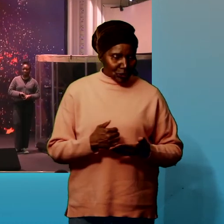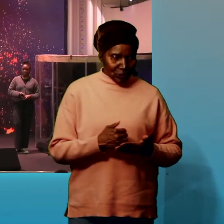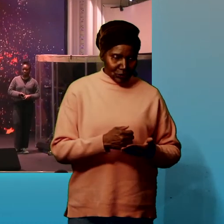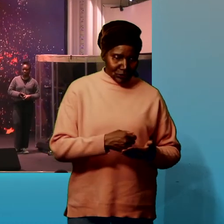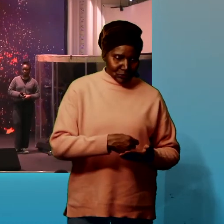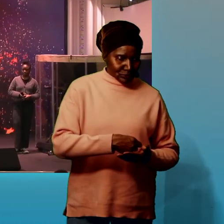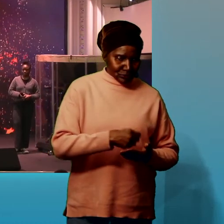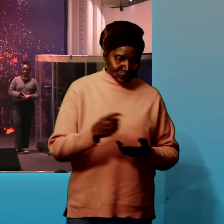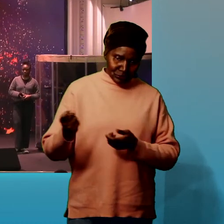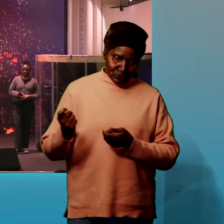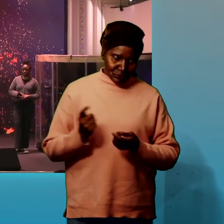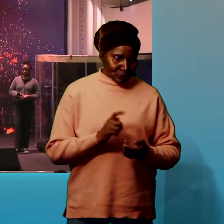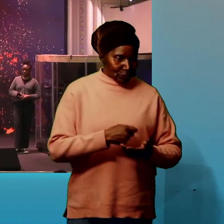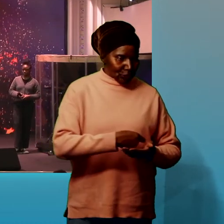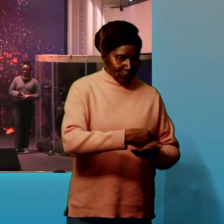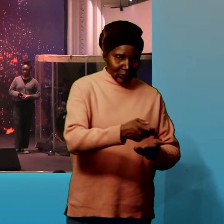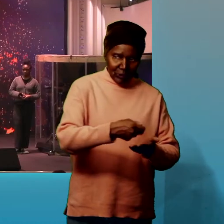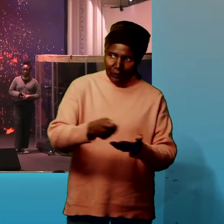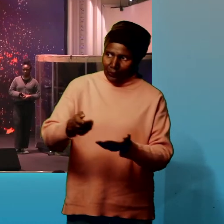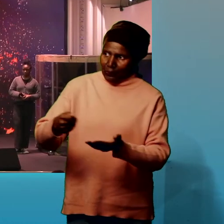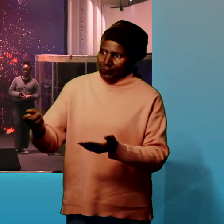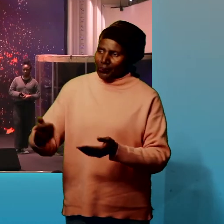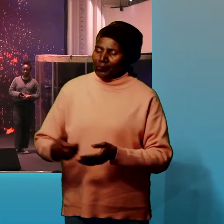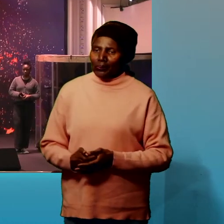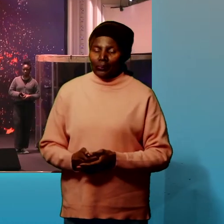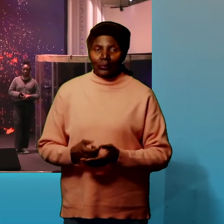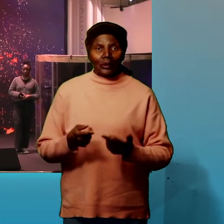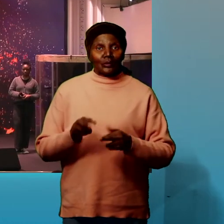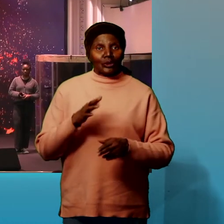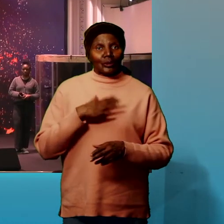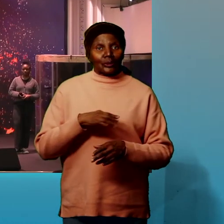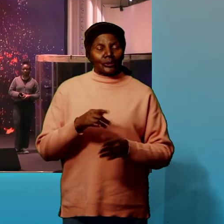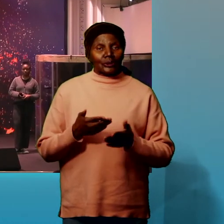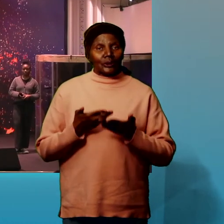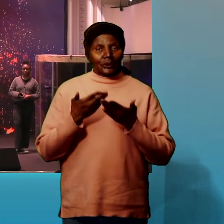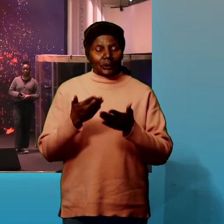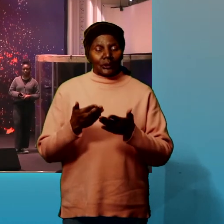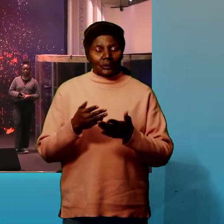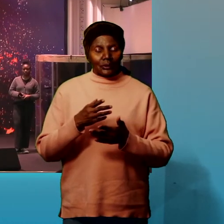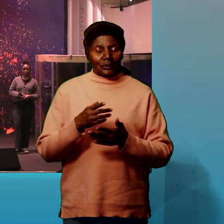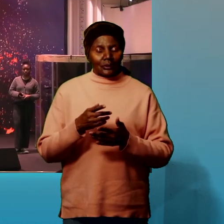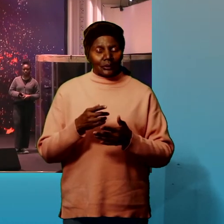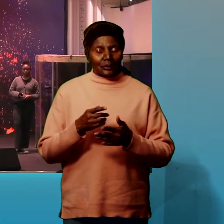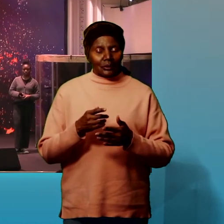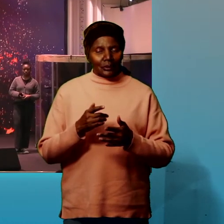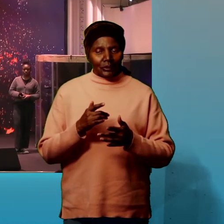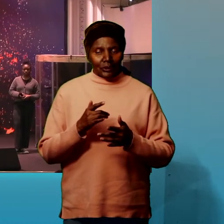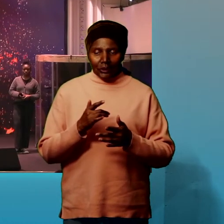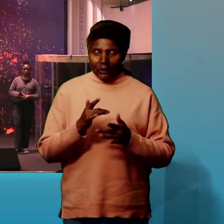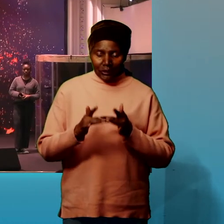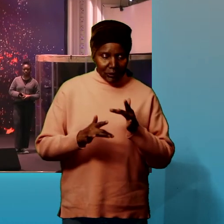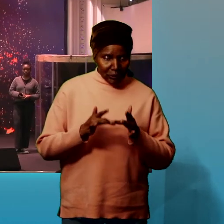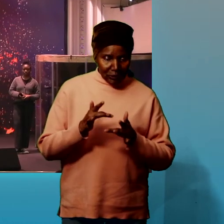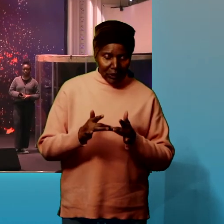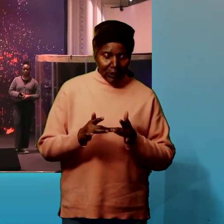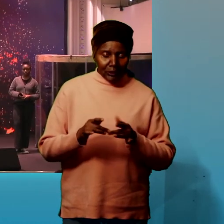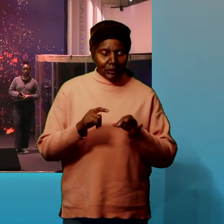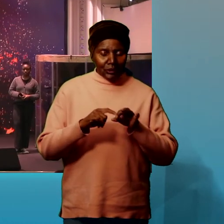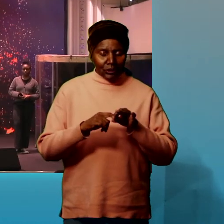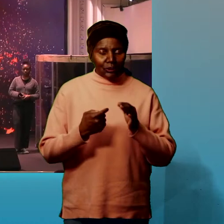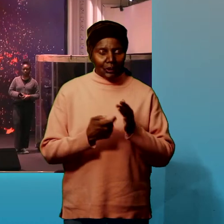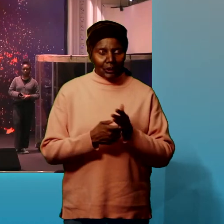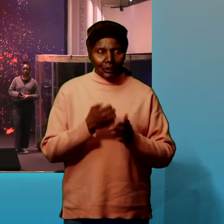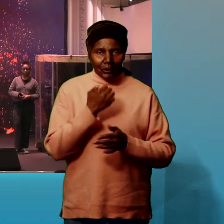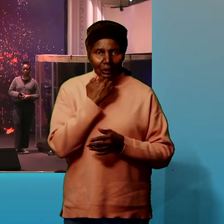pen if you need to. If you prefer to give electronically, which is the preferred method, I know many of us do now, the QR code will appear